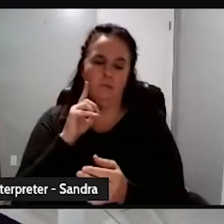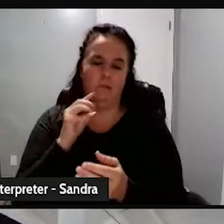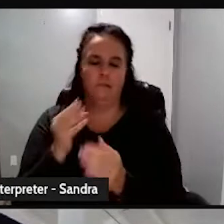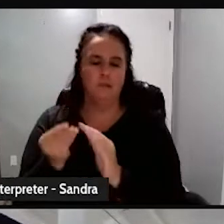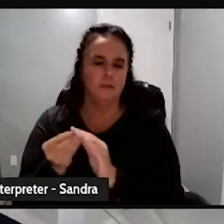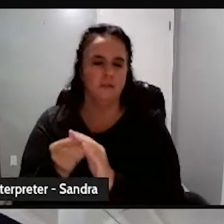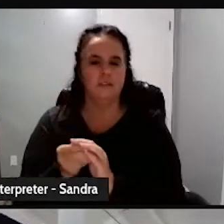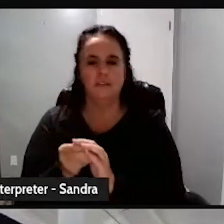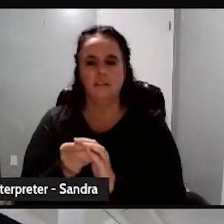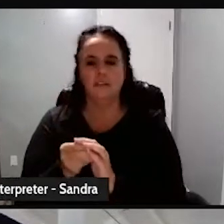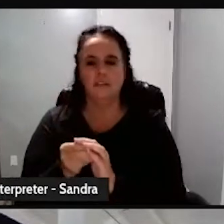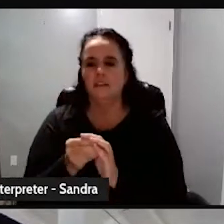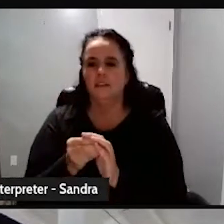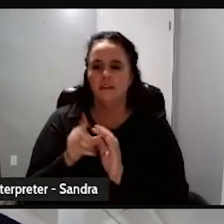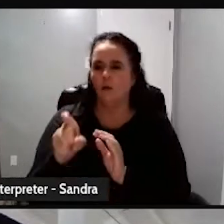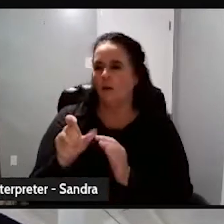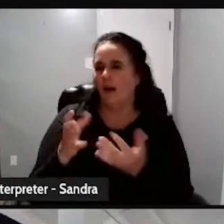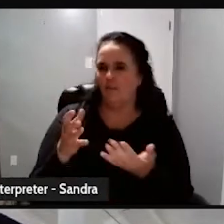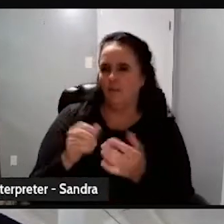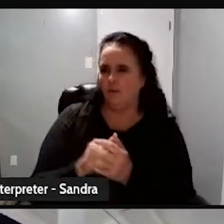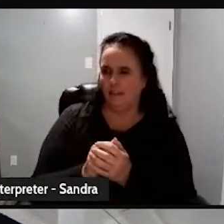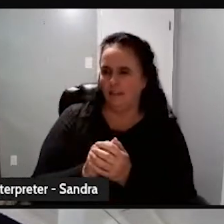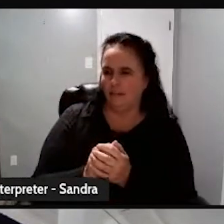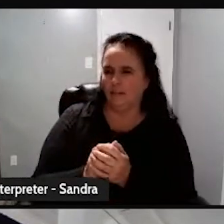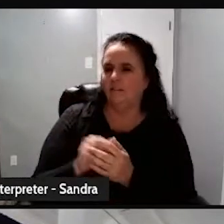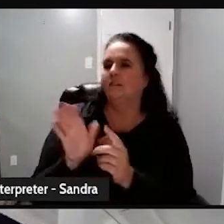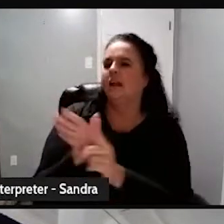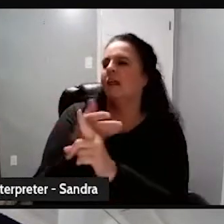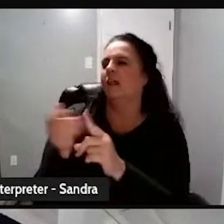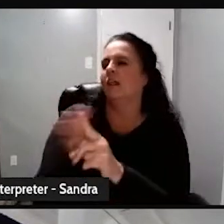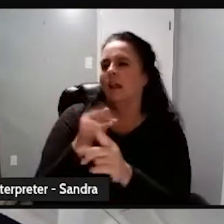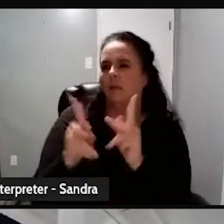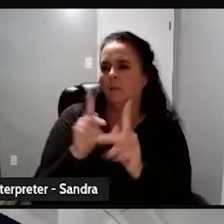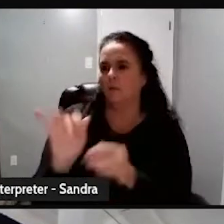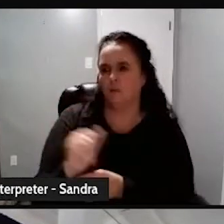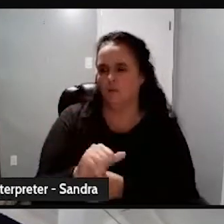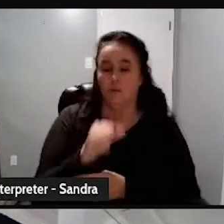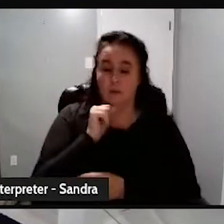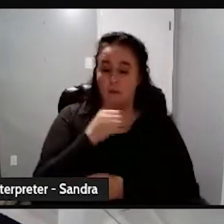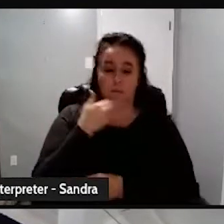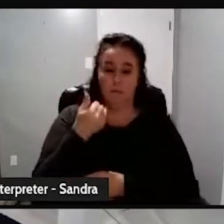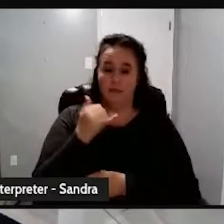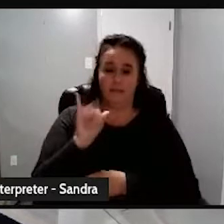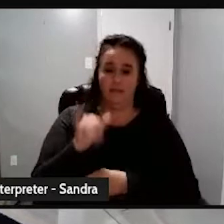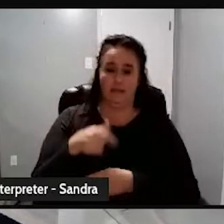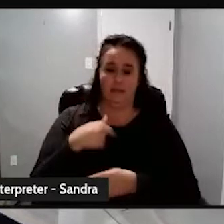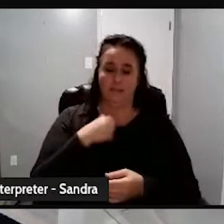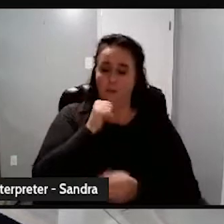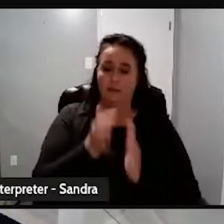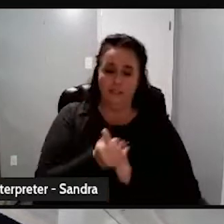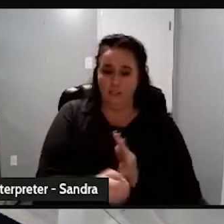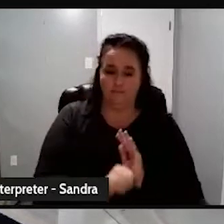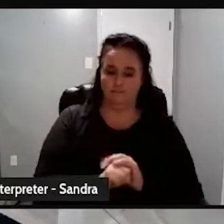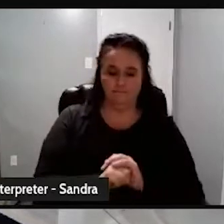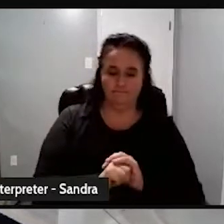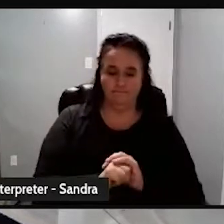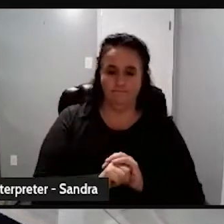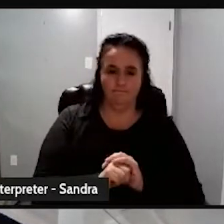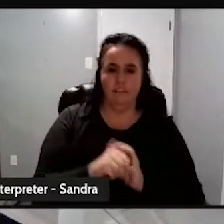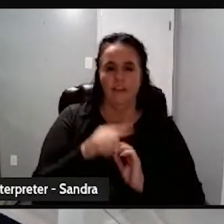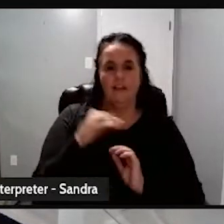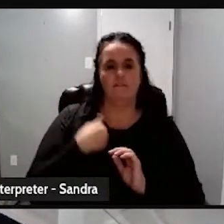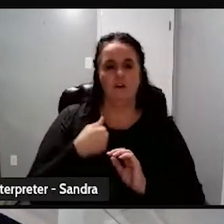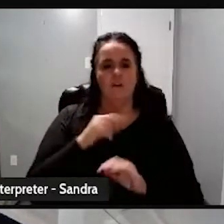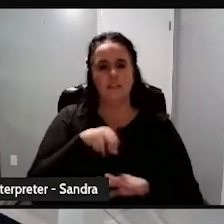play the game. I'm not good at that. And also, because of the nature of, as